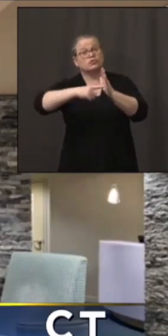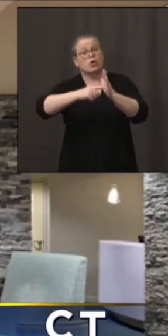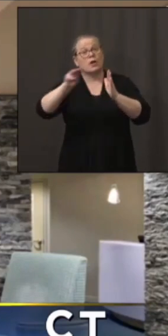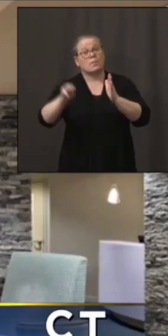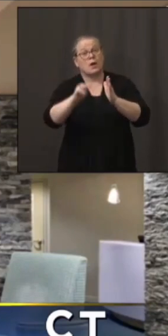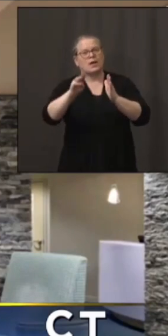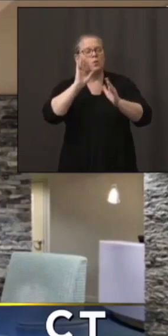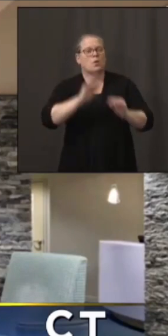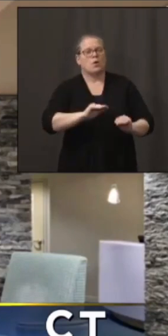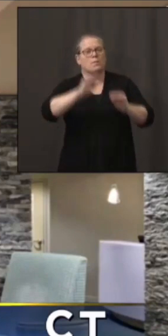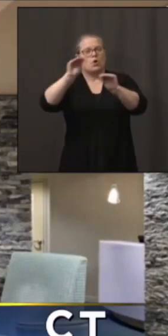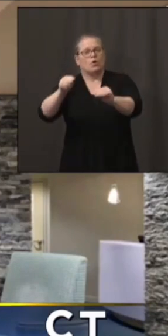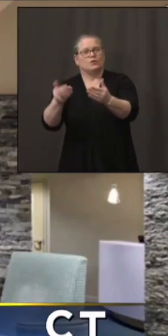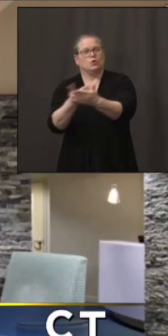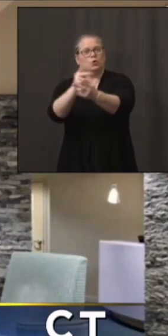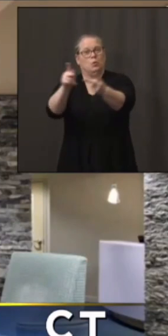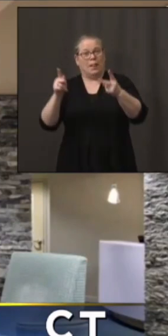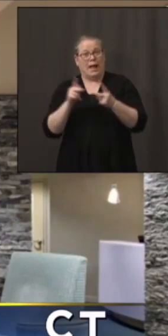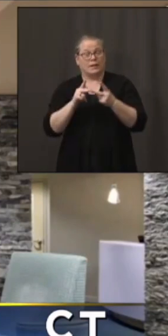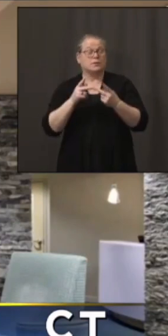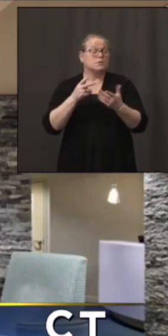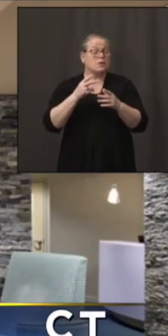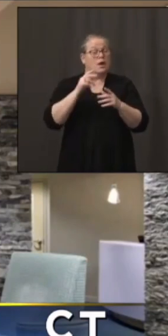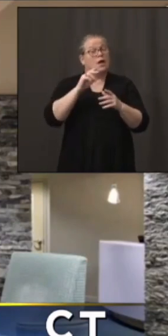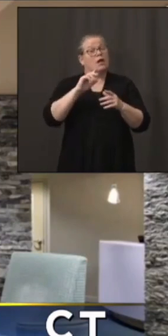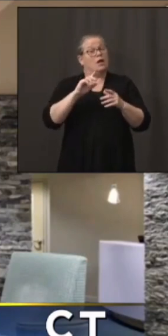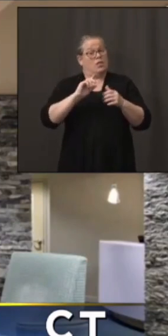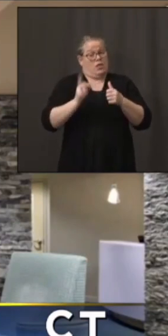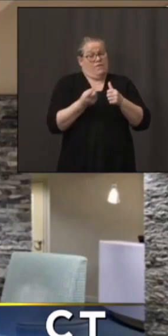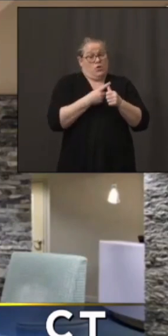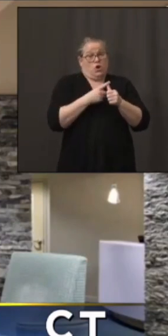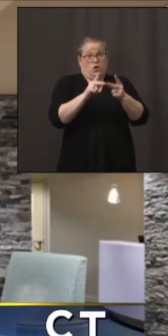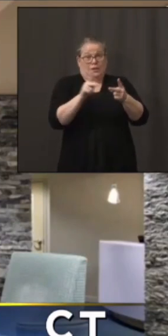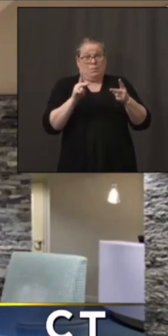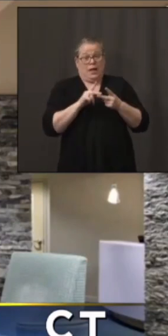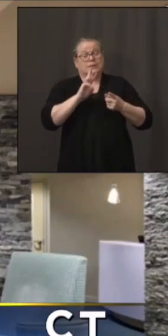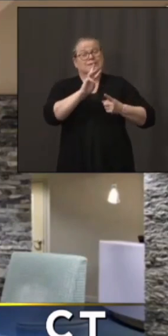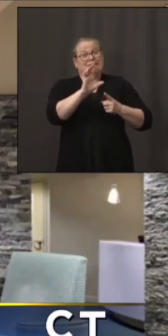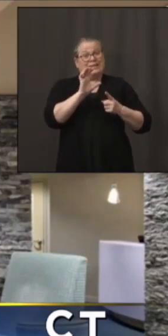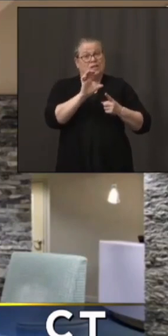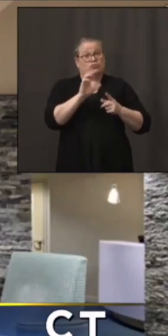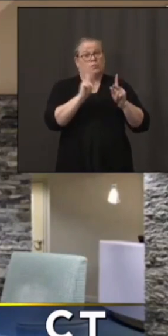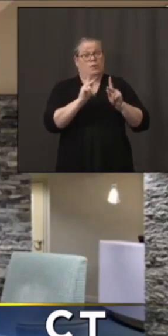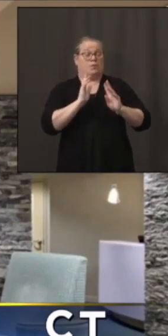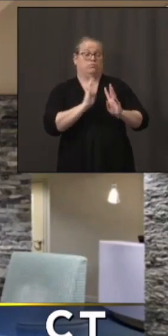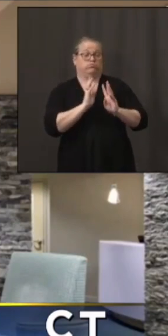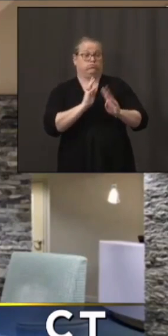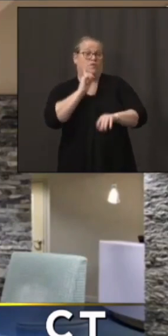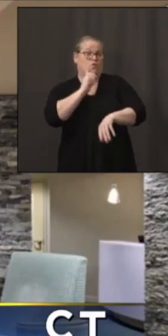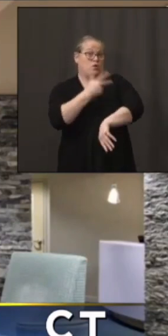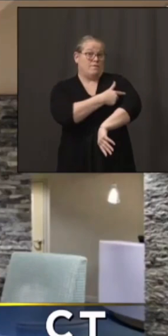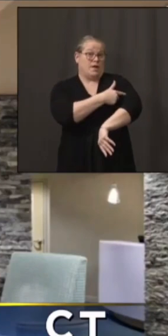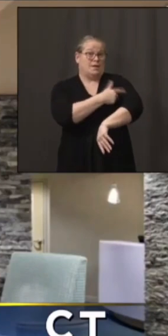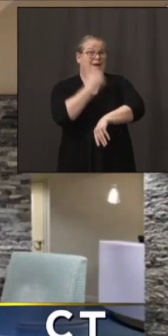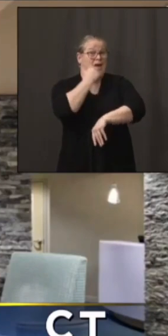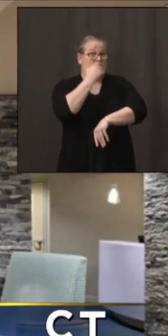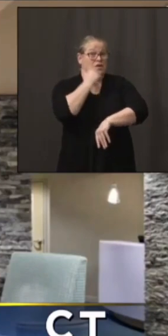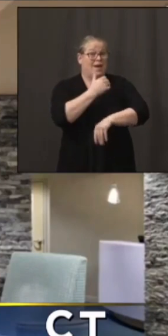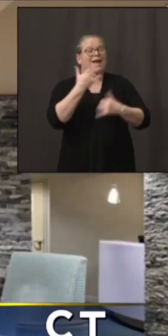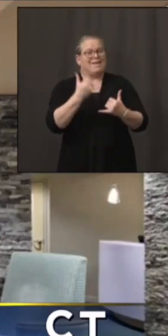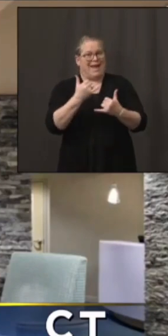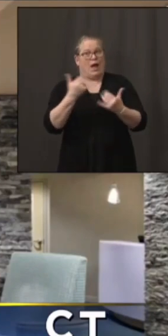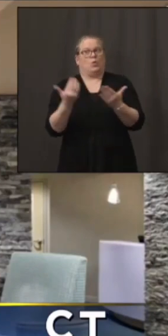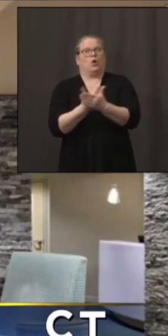new location going from about 600 a day here on campus to 1,200 a day vaccination capacity in our new